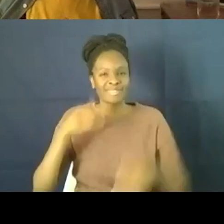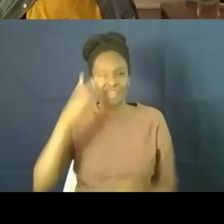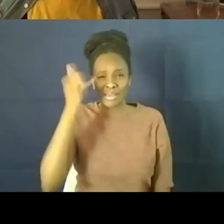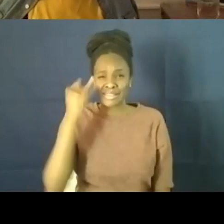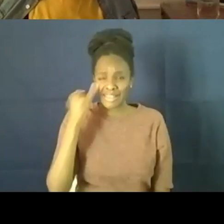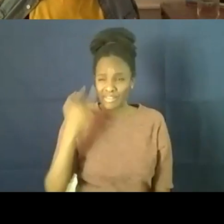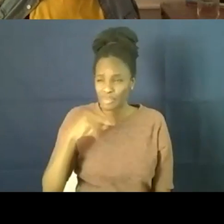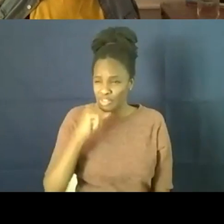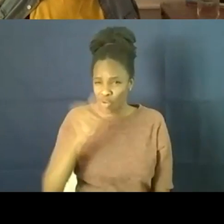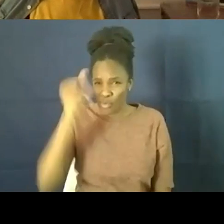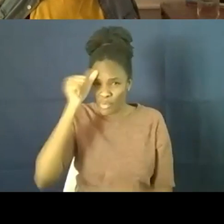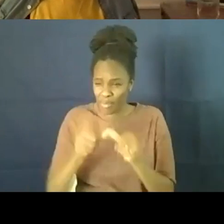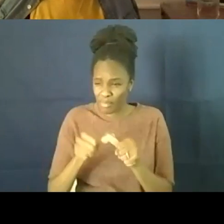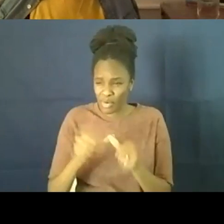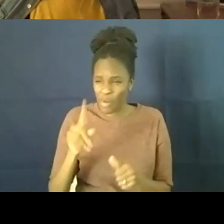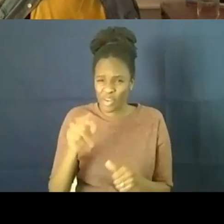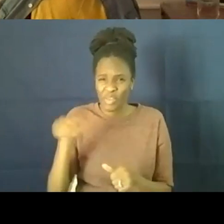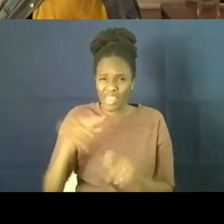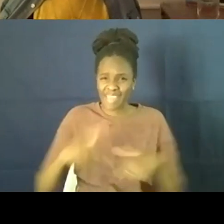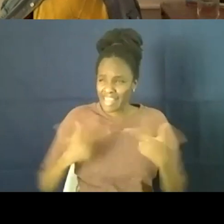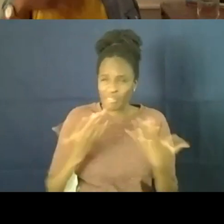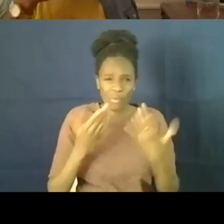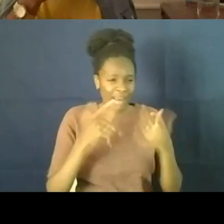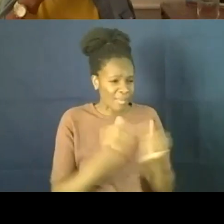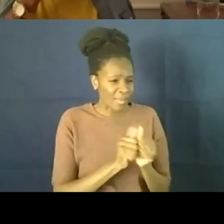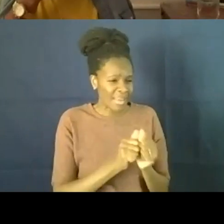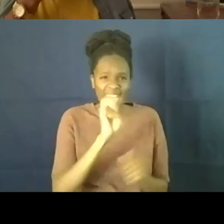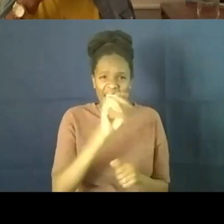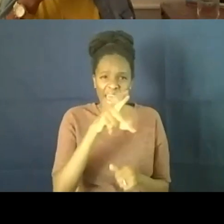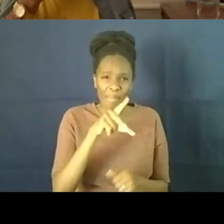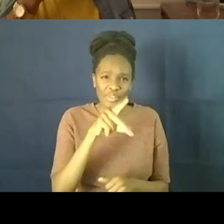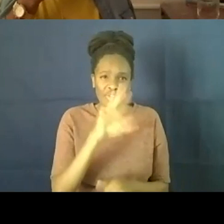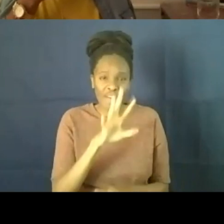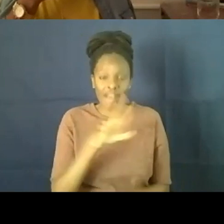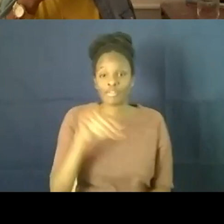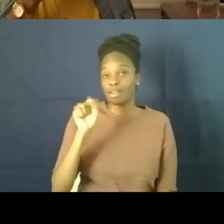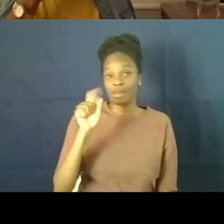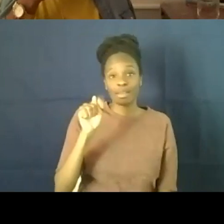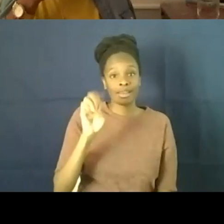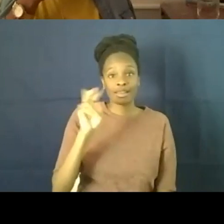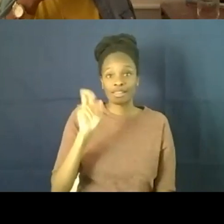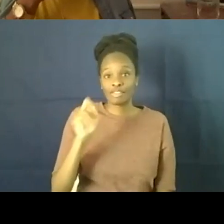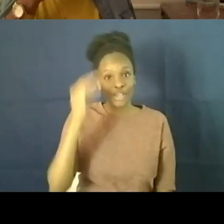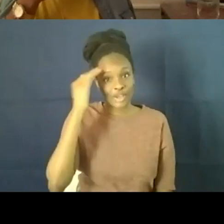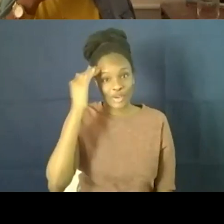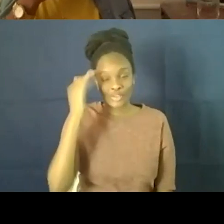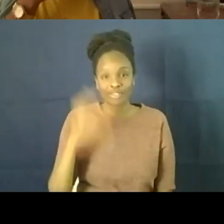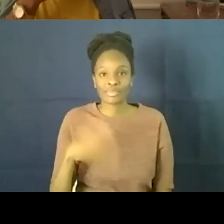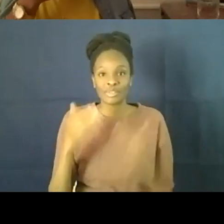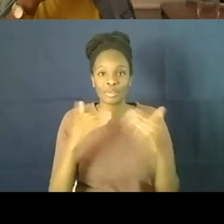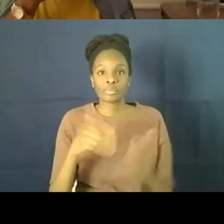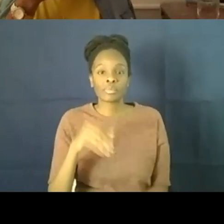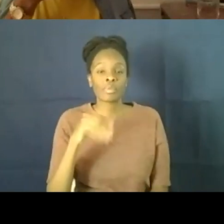hall they live in, or what happened in episode 5 and chapter 6, whatever, Steven always knows. So I'm gonna look to Steven first for this one. I think the